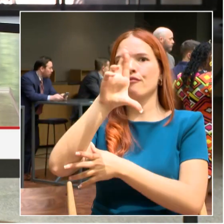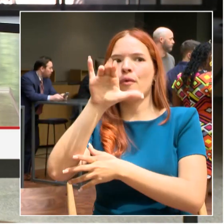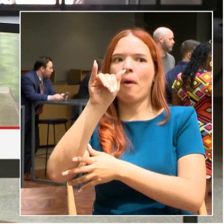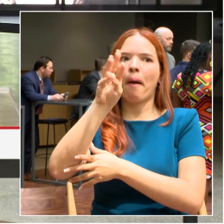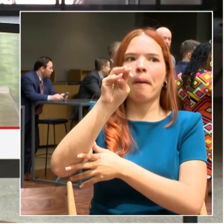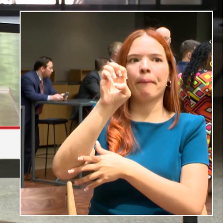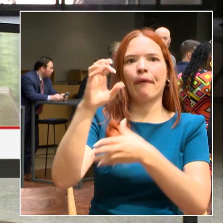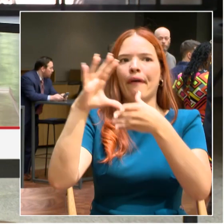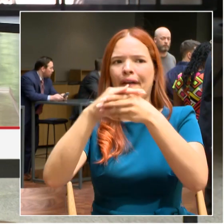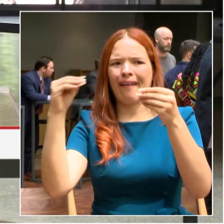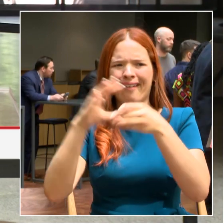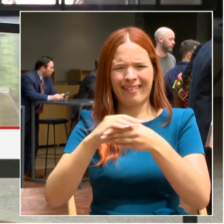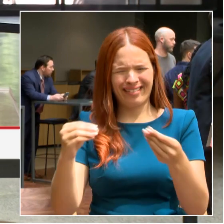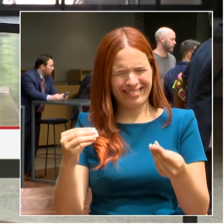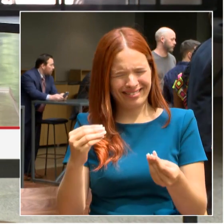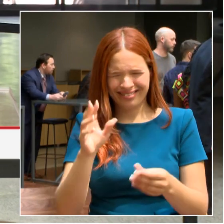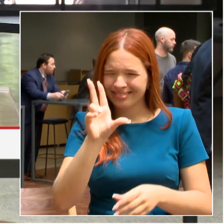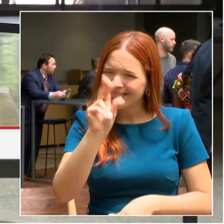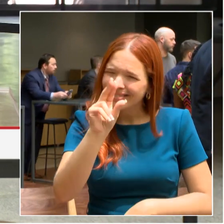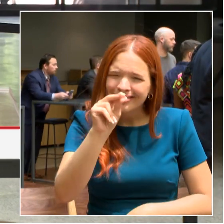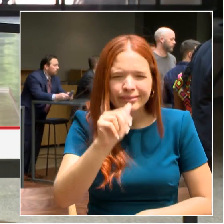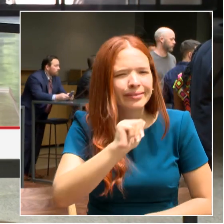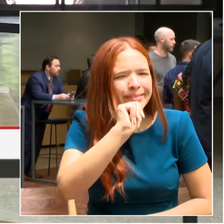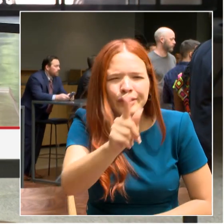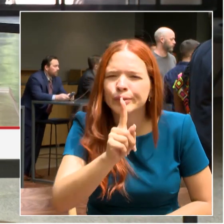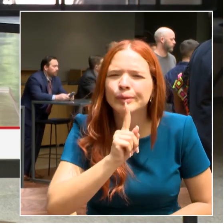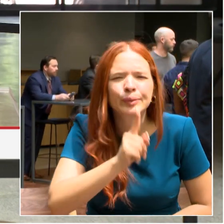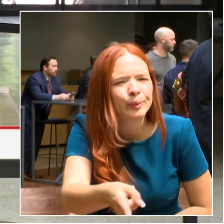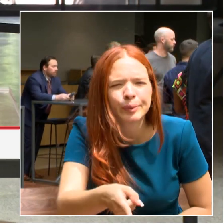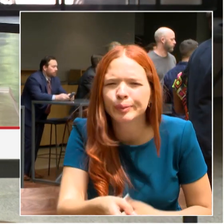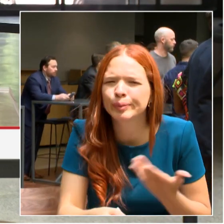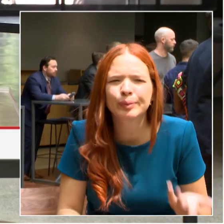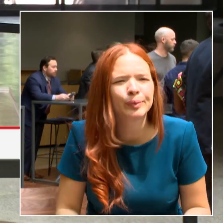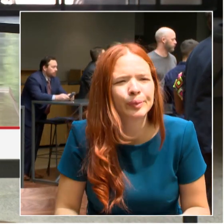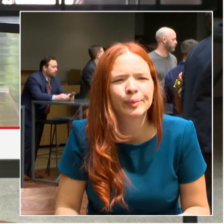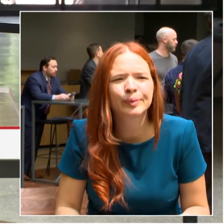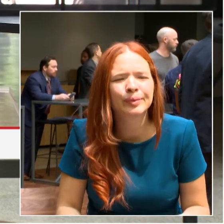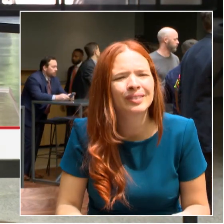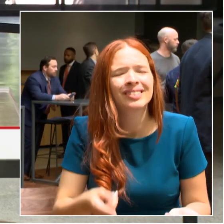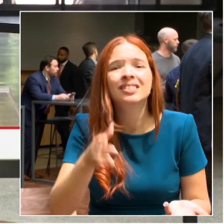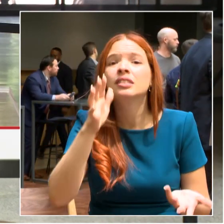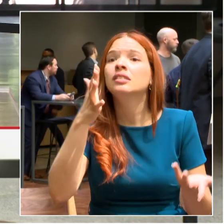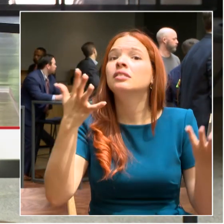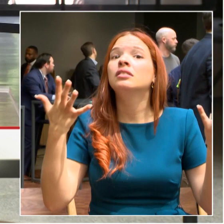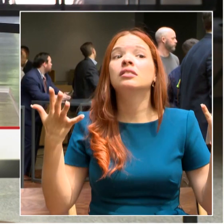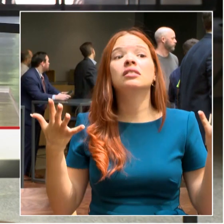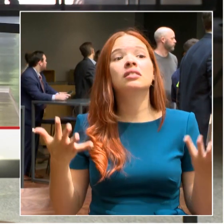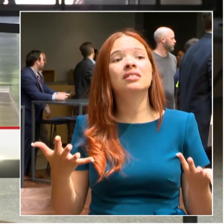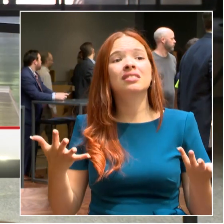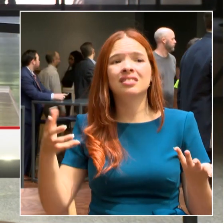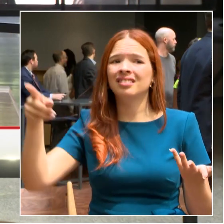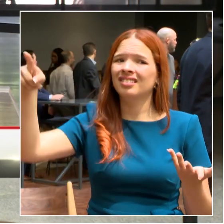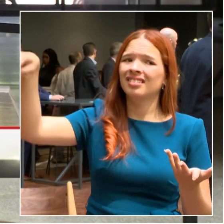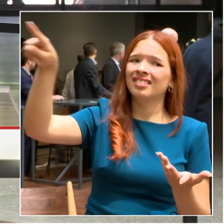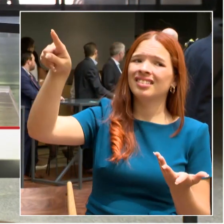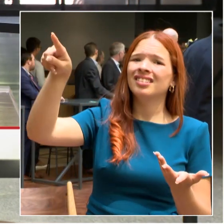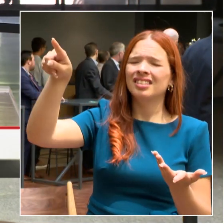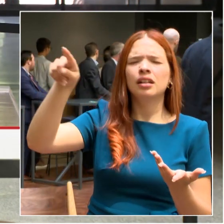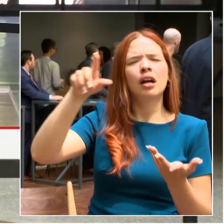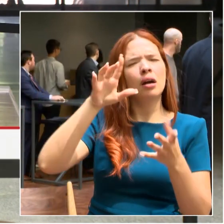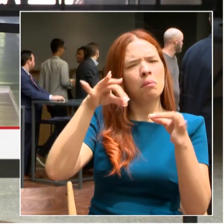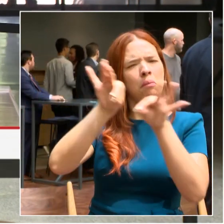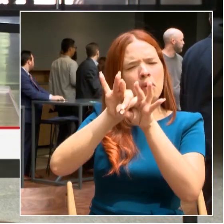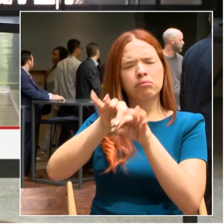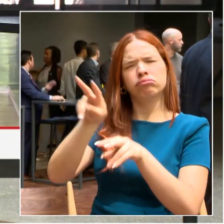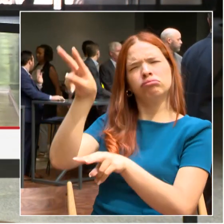my ask of all of you is to just really look closely at your data, what's available to you. We use a lot of Placer data, which I'm sure some